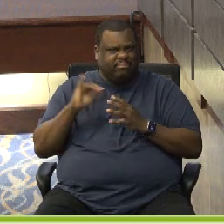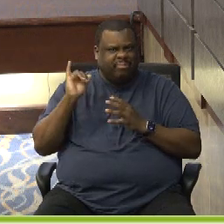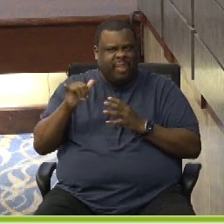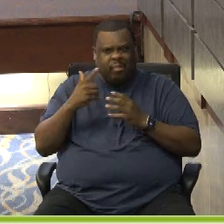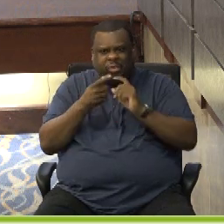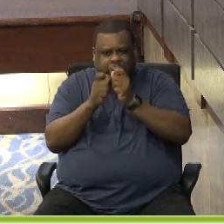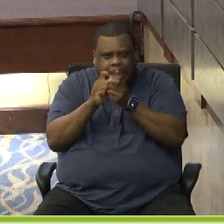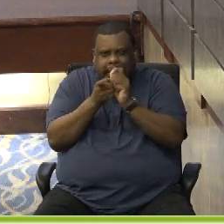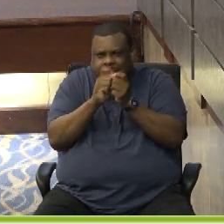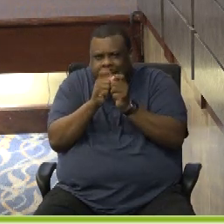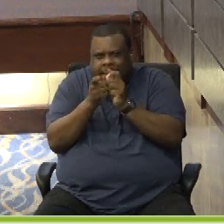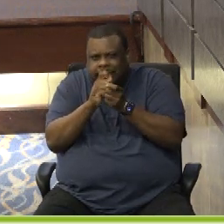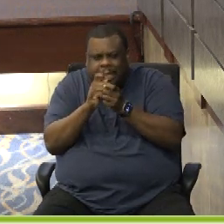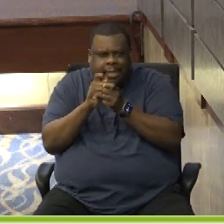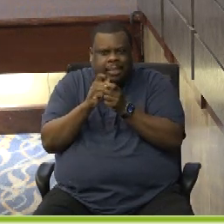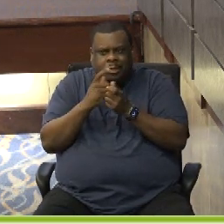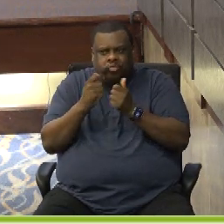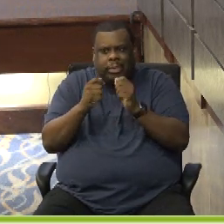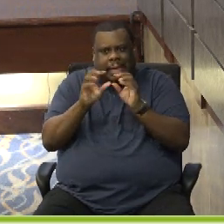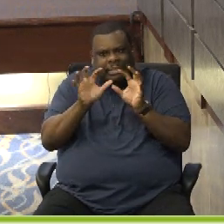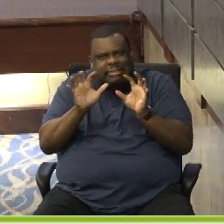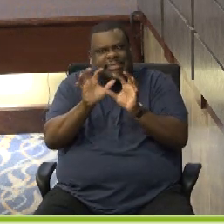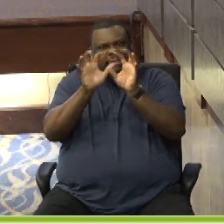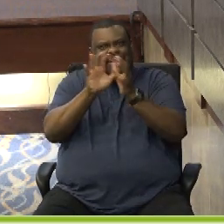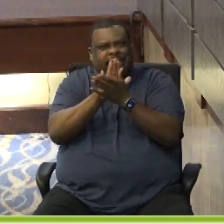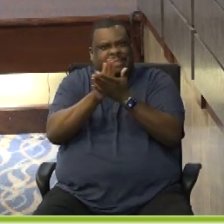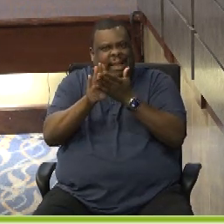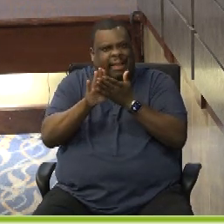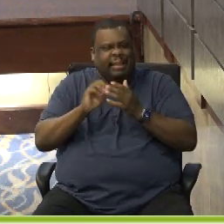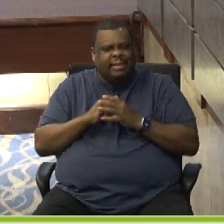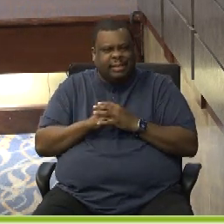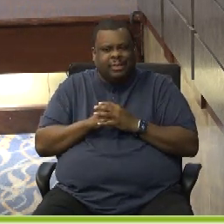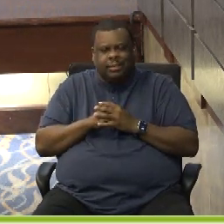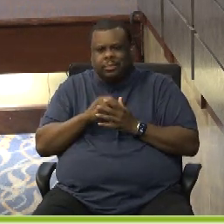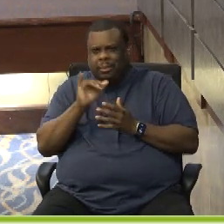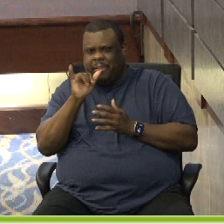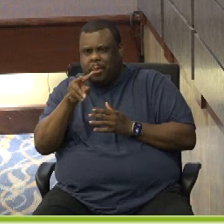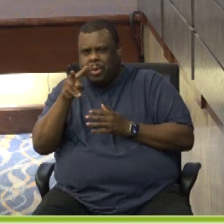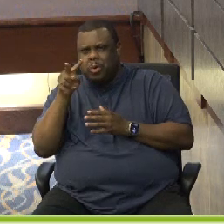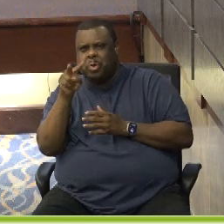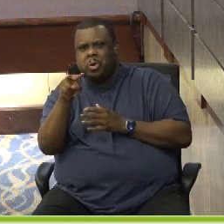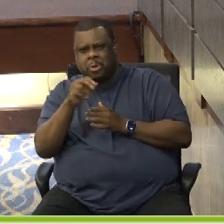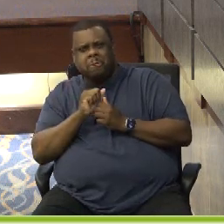outwardly reaching W. It's not tight or compressed feeling, so we like the sort of spirit of it.